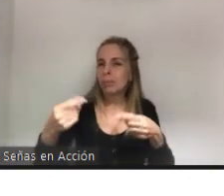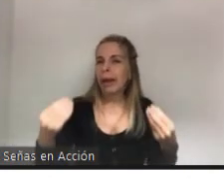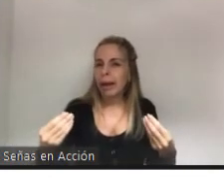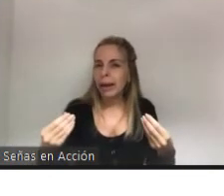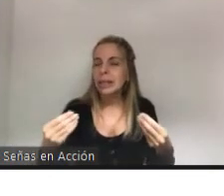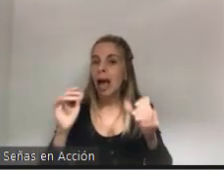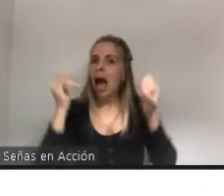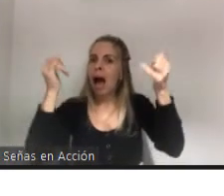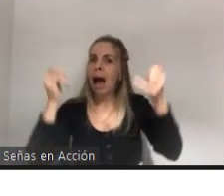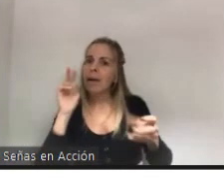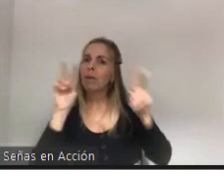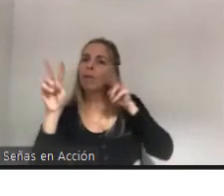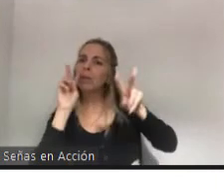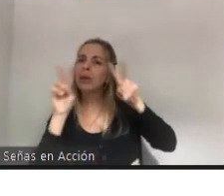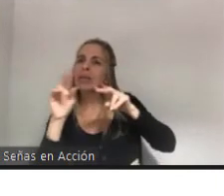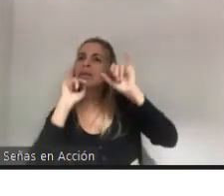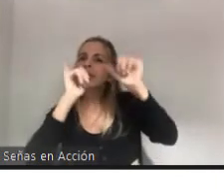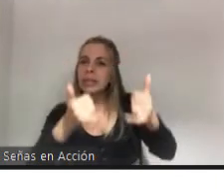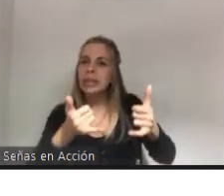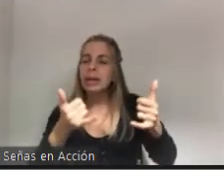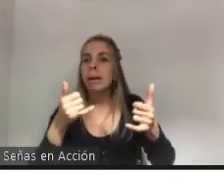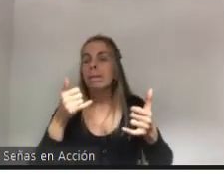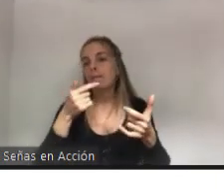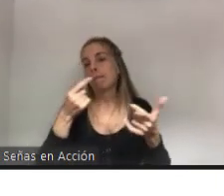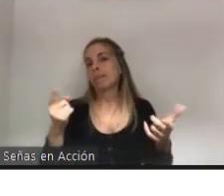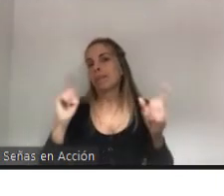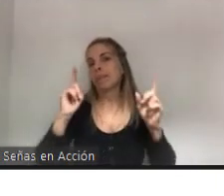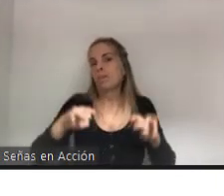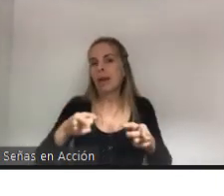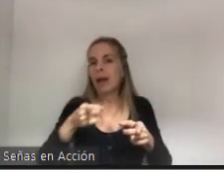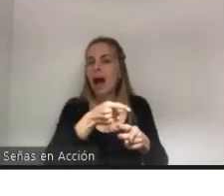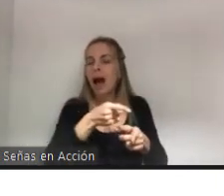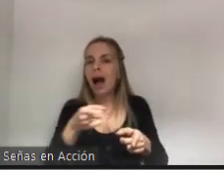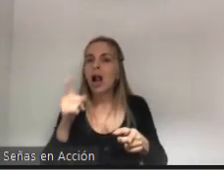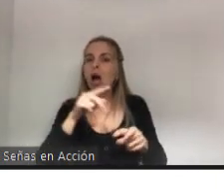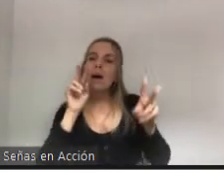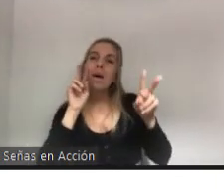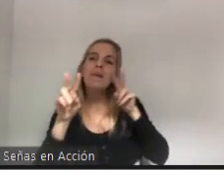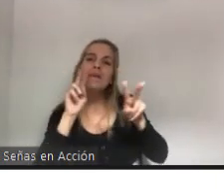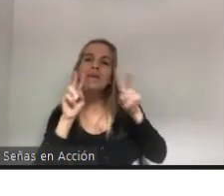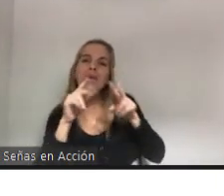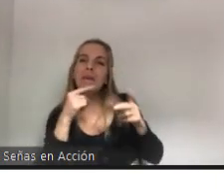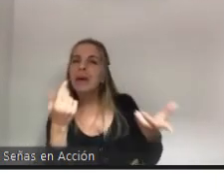so, made it visible